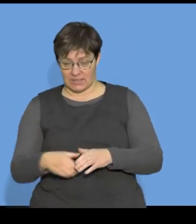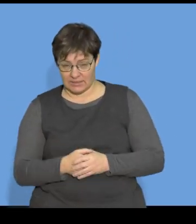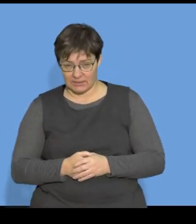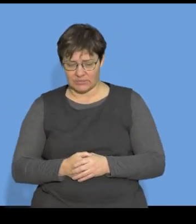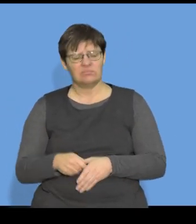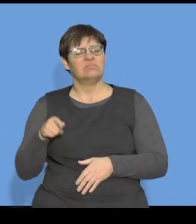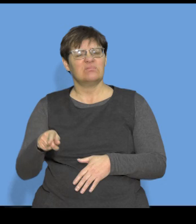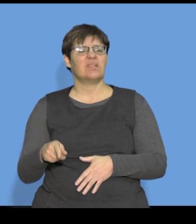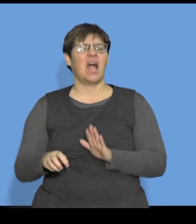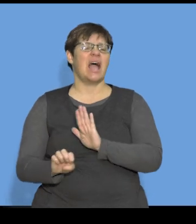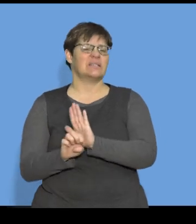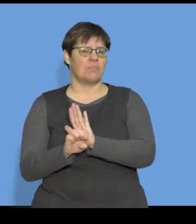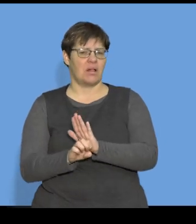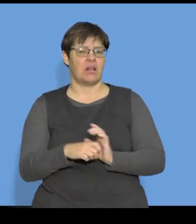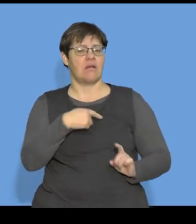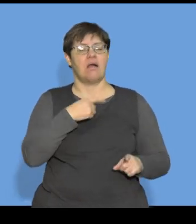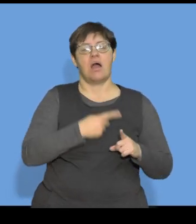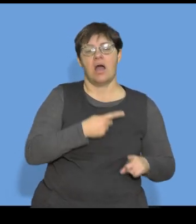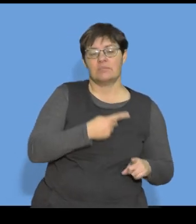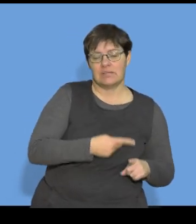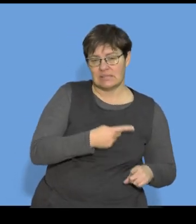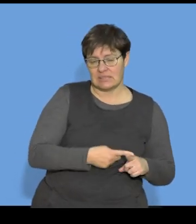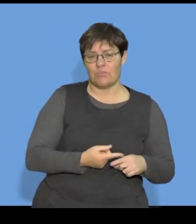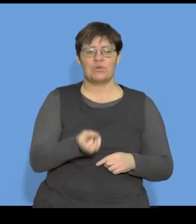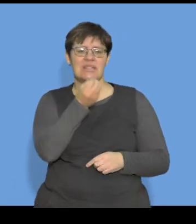of involuntary actions, heartbeat.